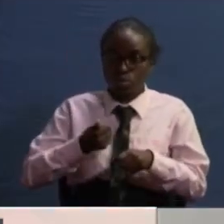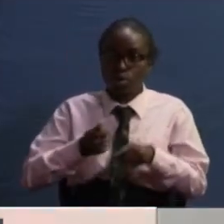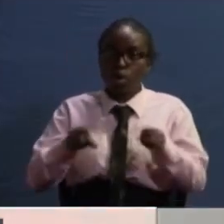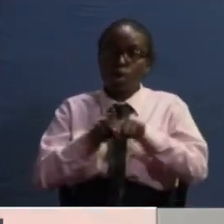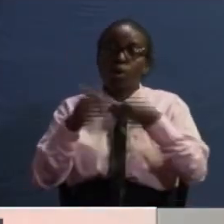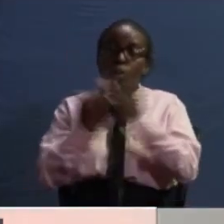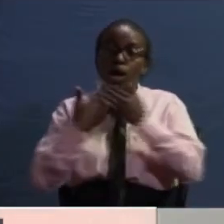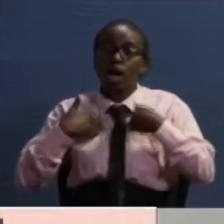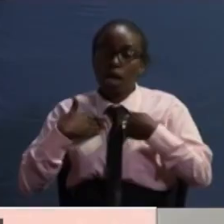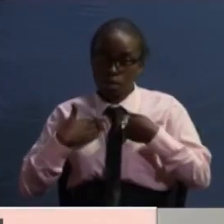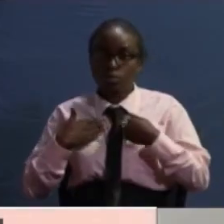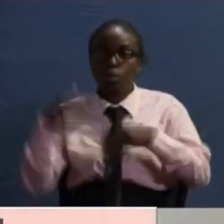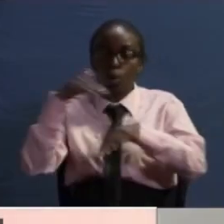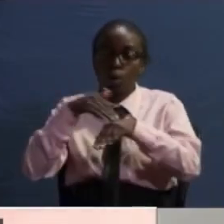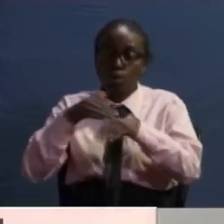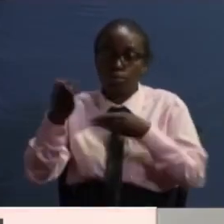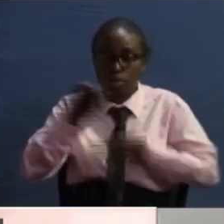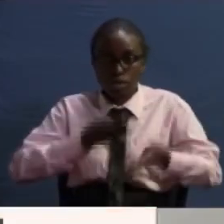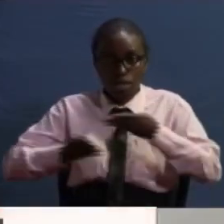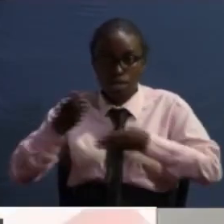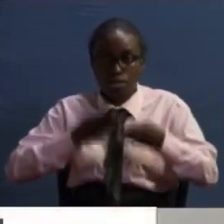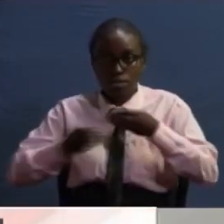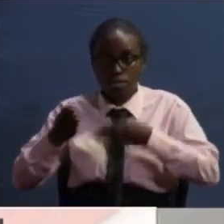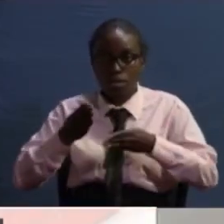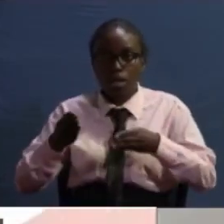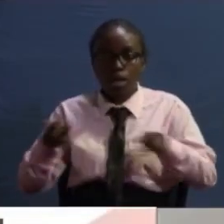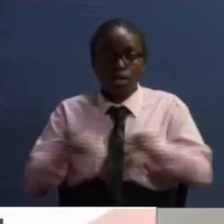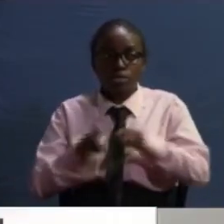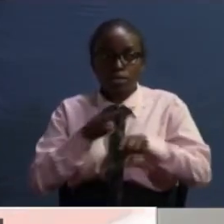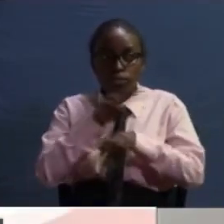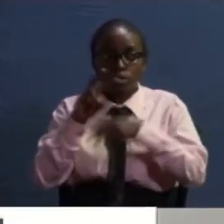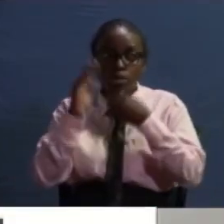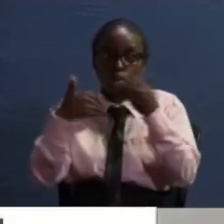on businesses so that they see those who can be